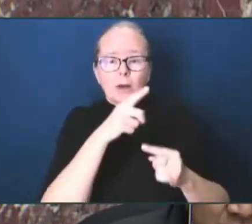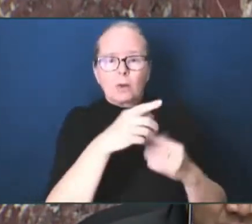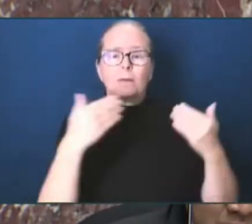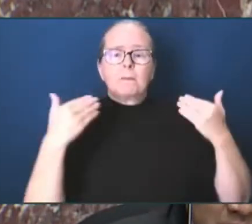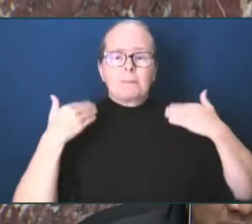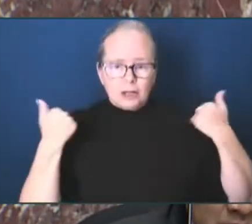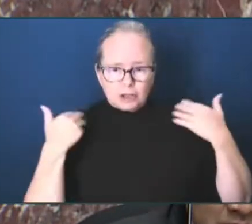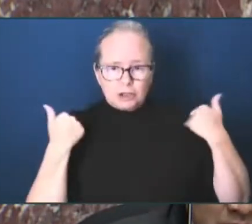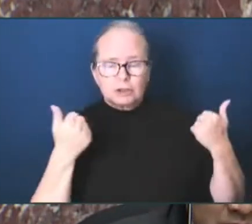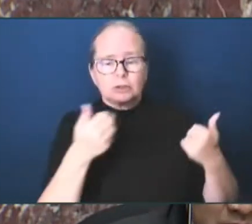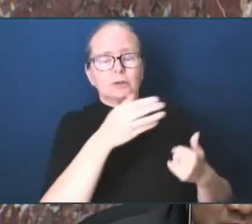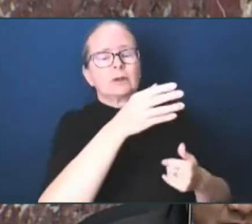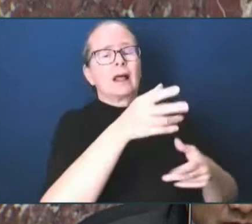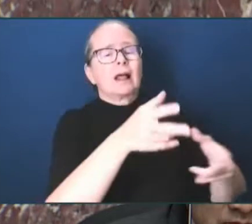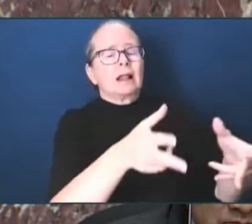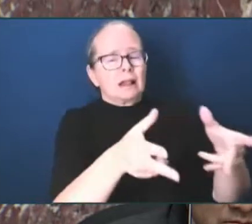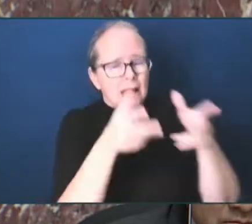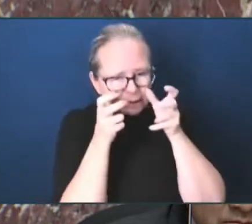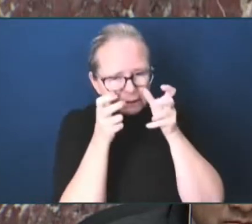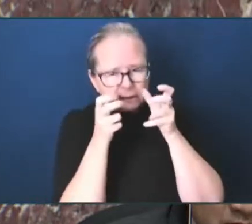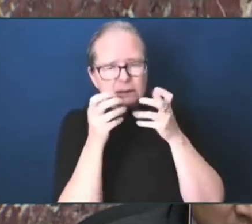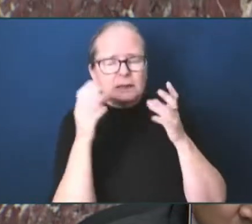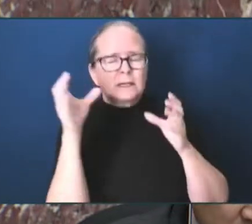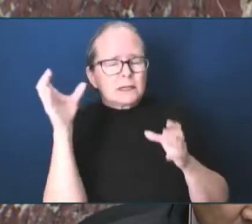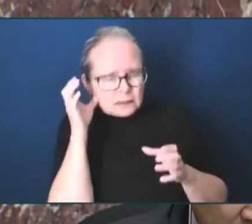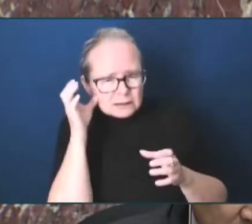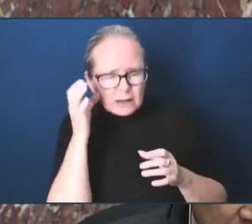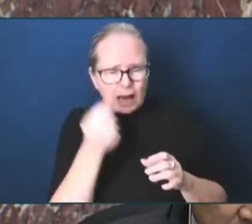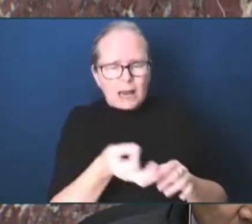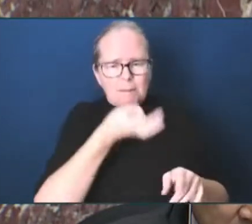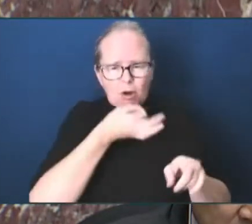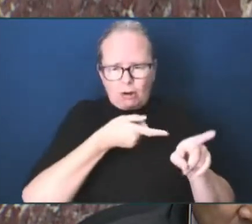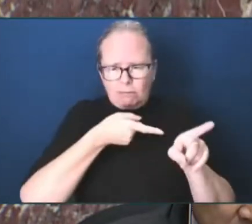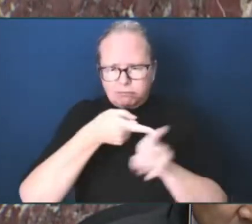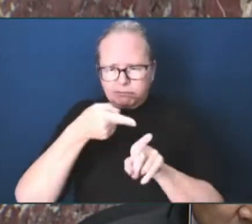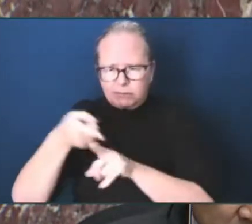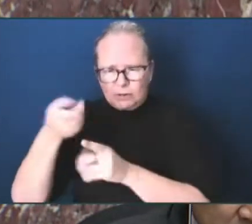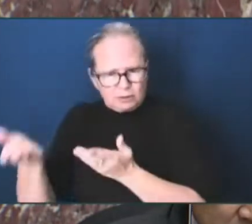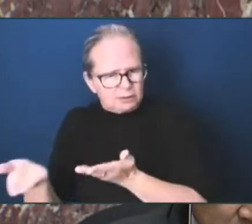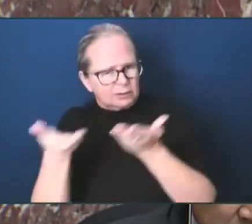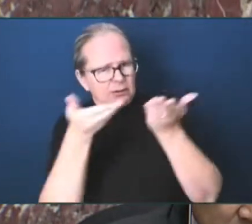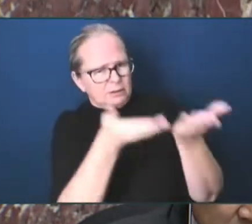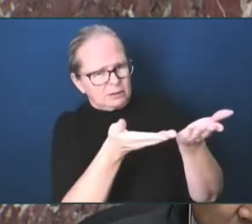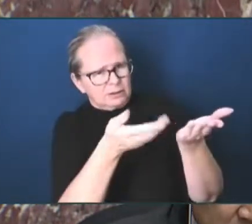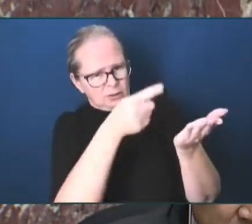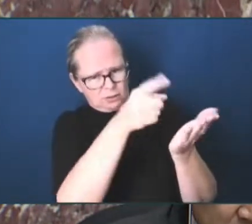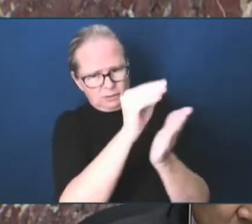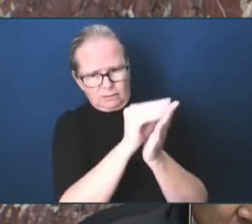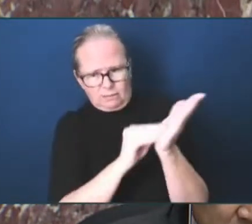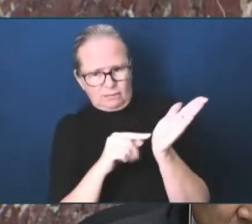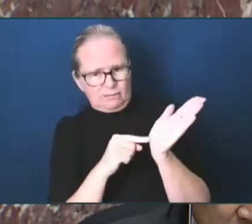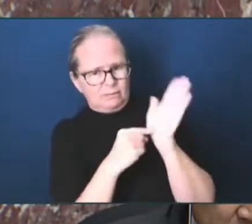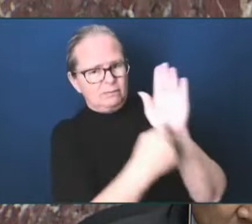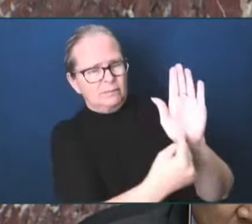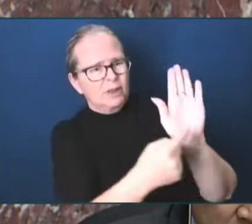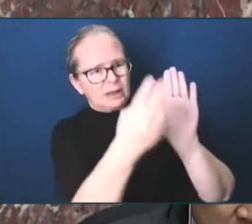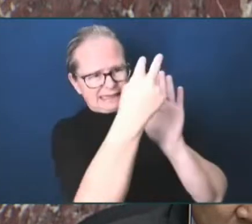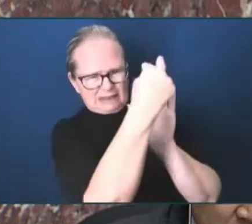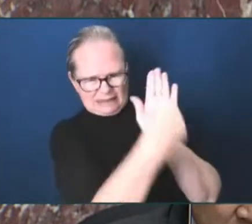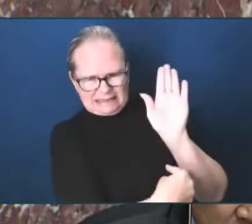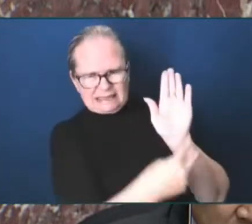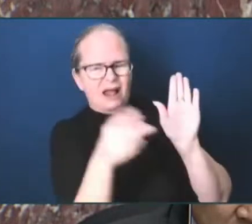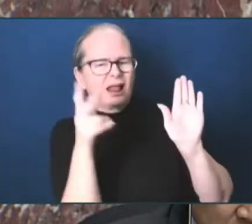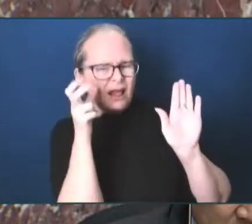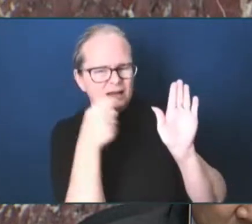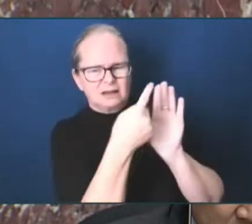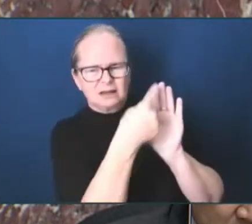commissioned? Will she get out of the way, stop blocking these programs, respond to communities, and make sure that there are mental